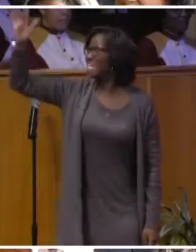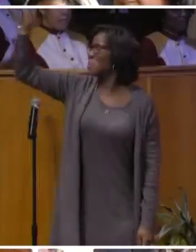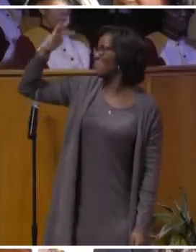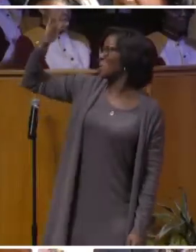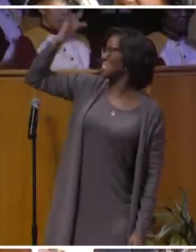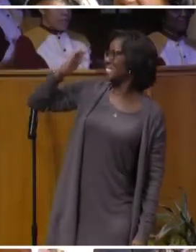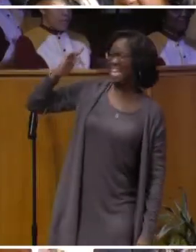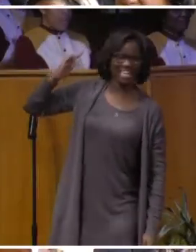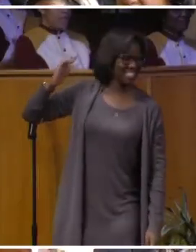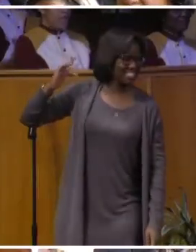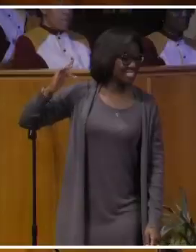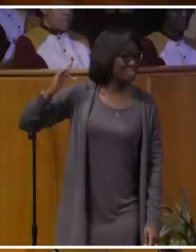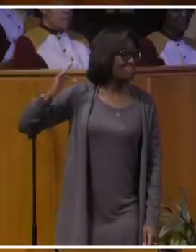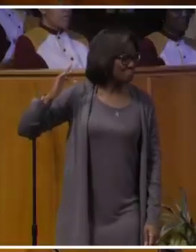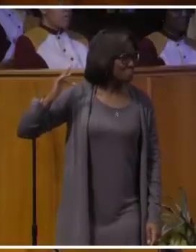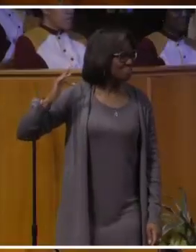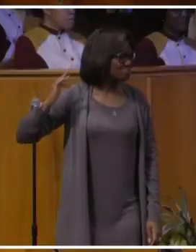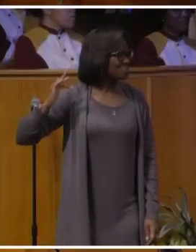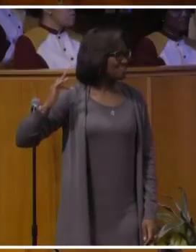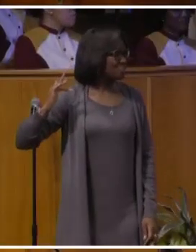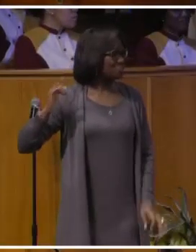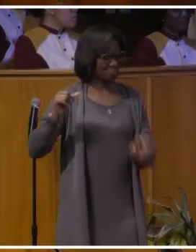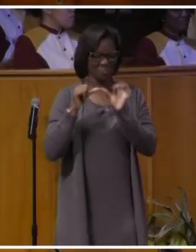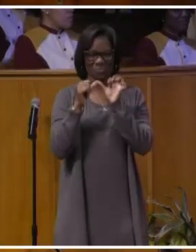His mercy.